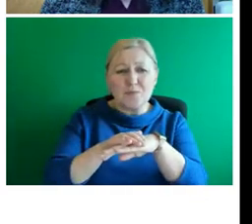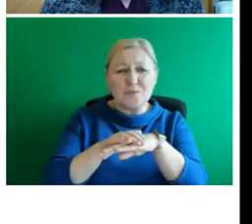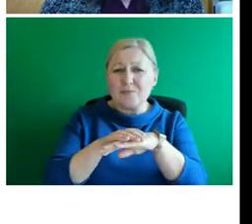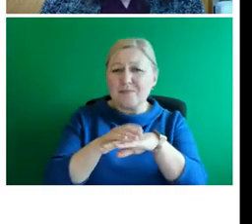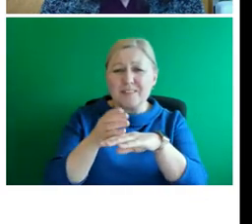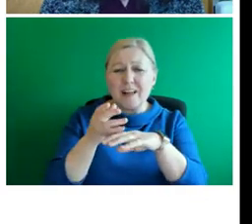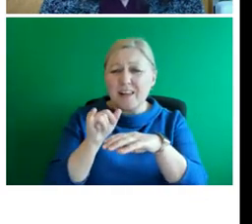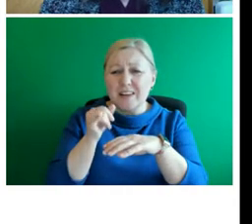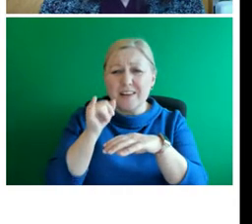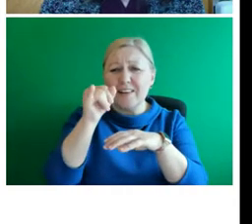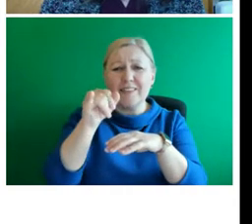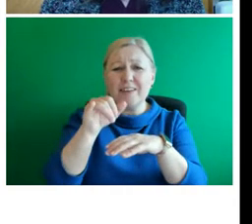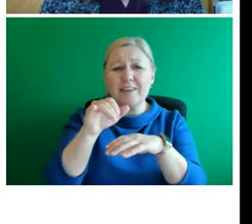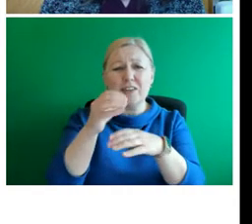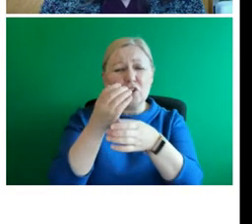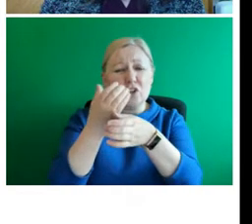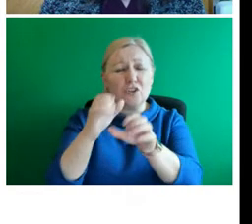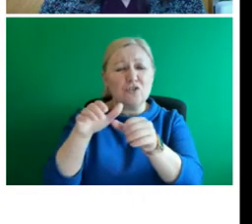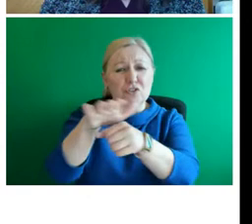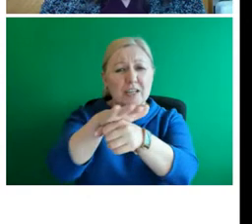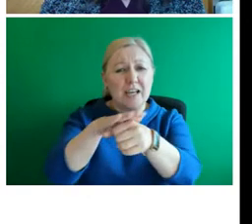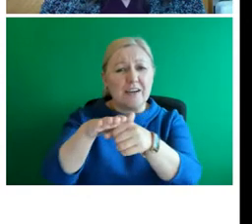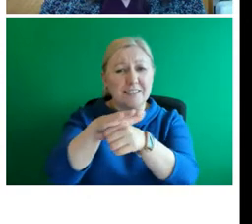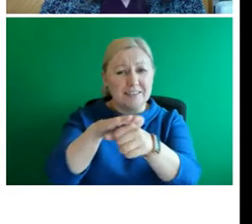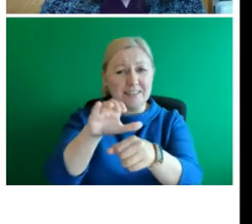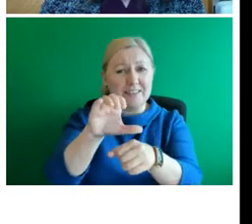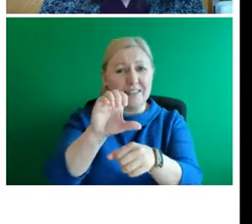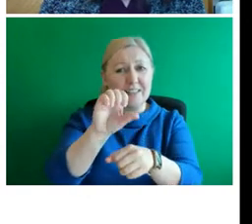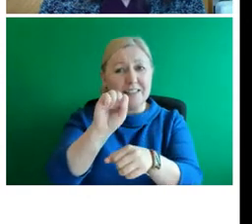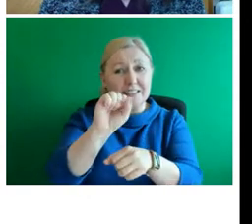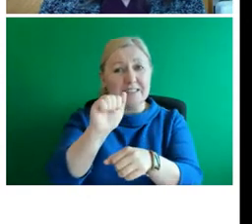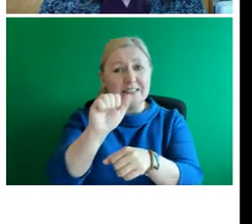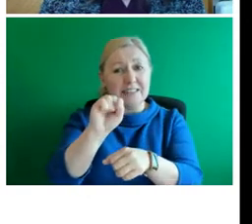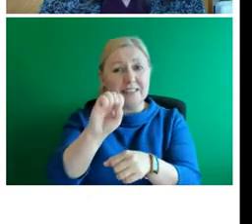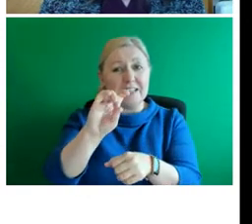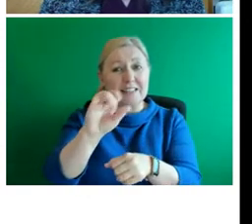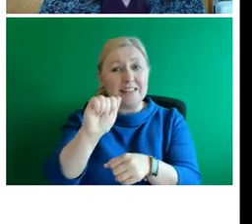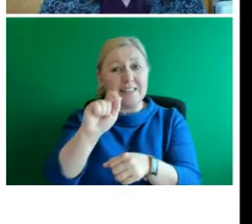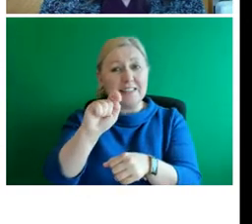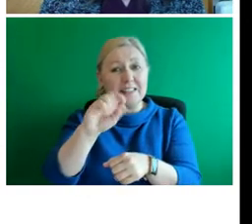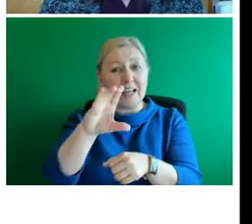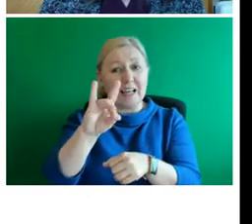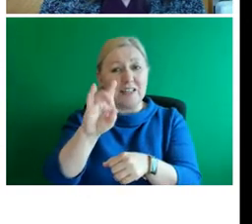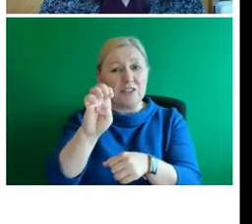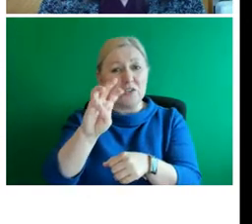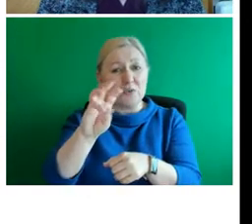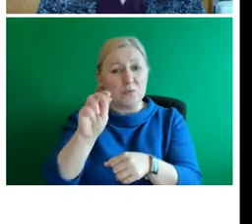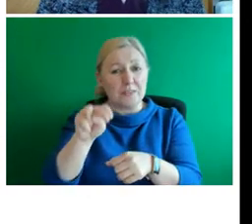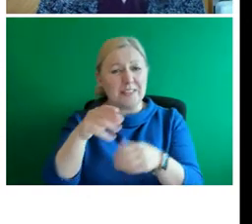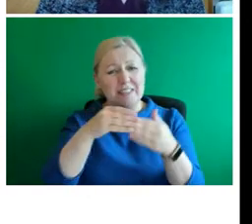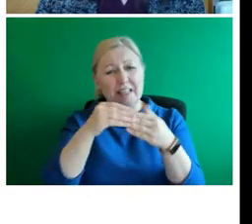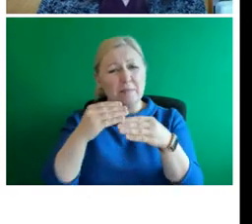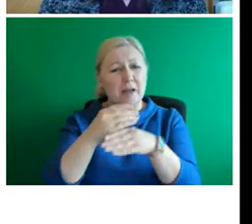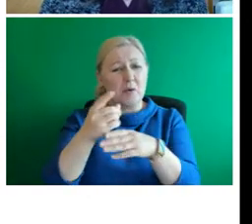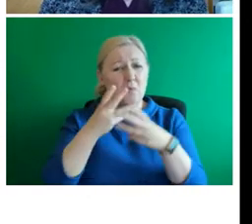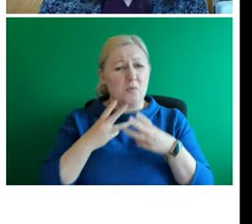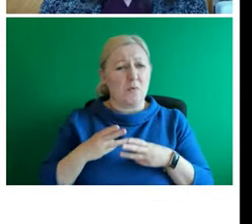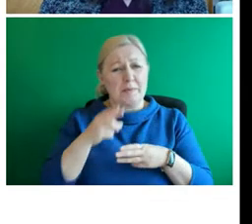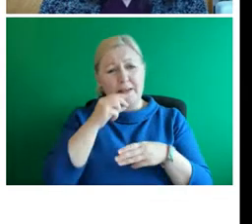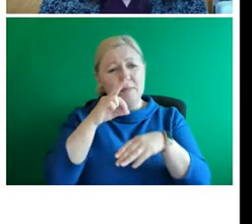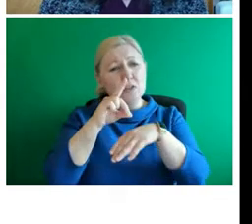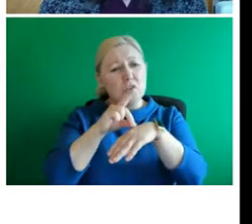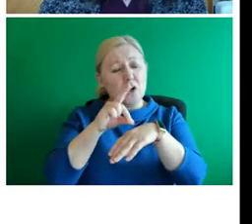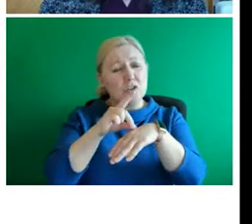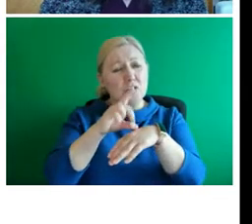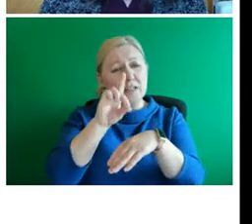memory clinics. And this research is led by Dr. Deborah Morgan, also at the University of Saskatchewan. So looking at